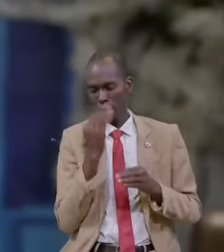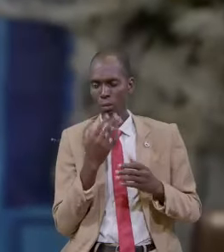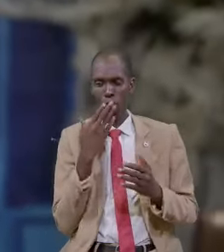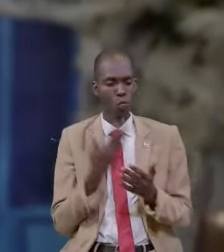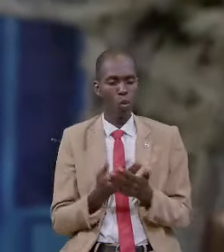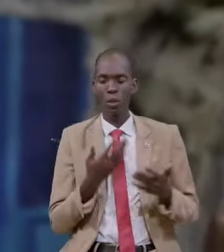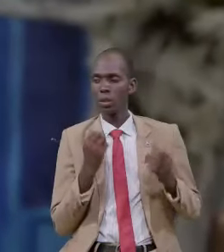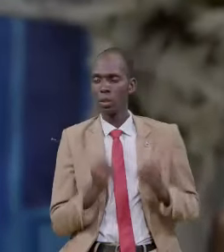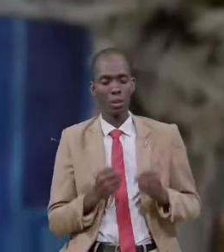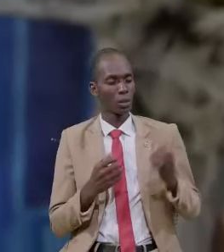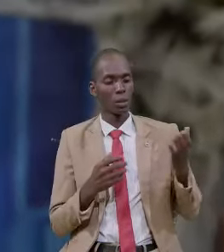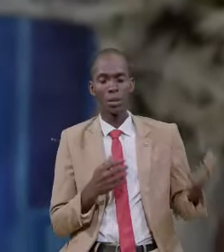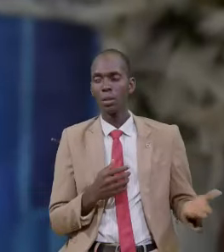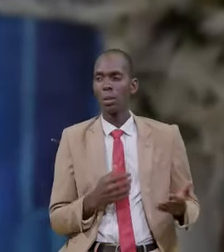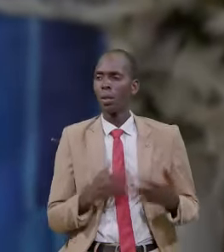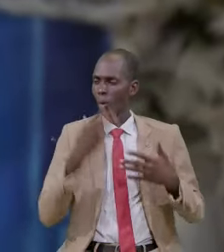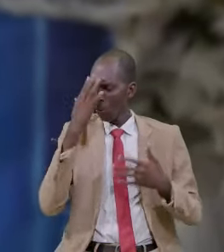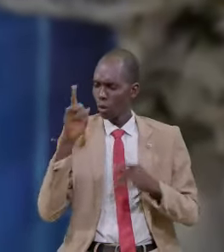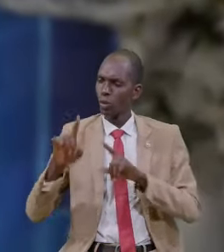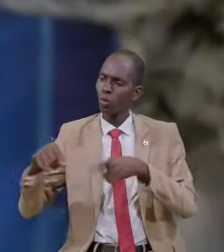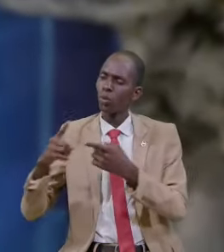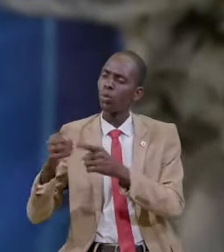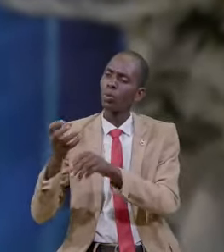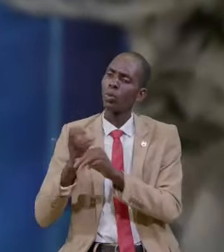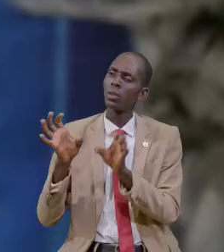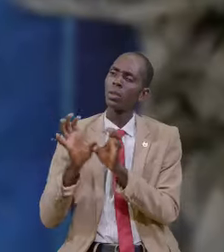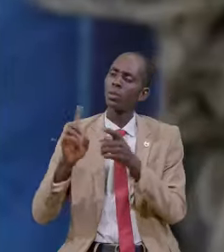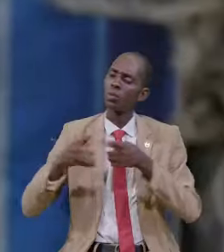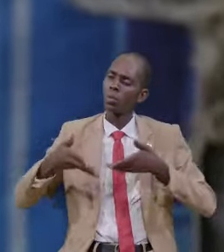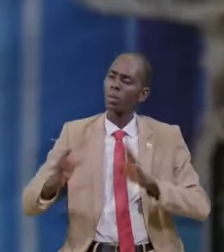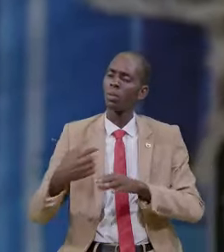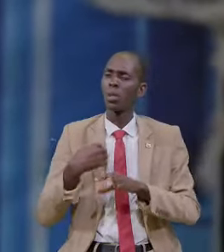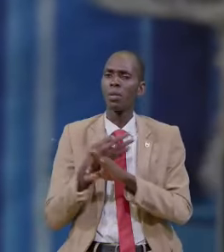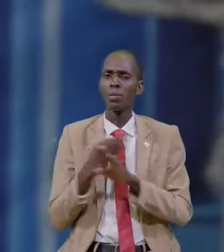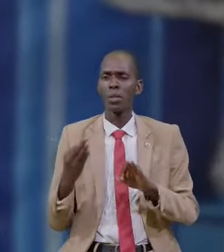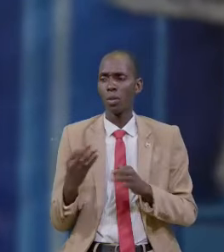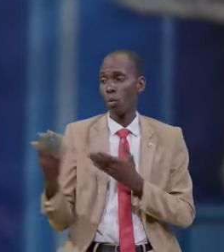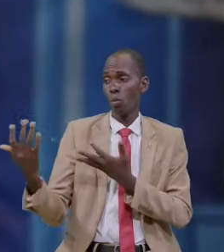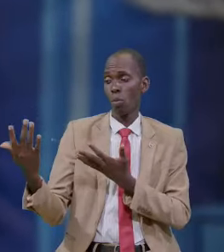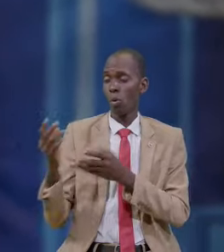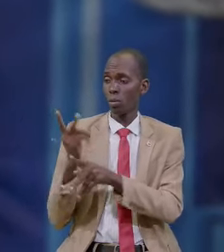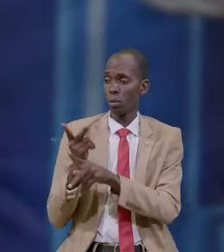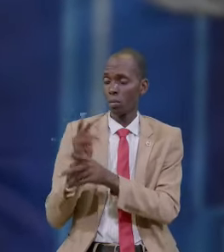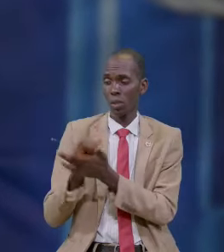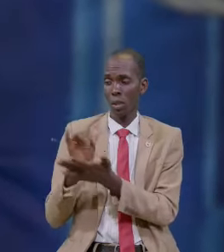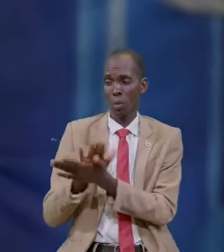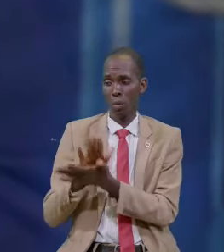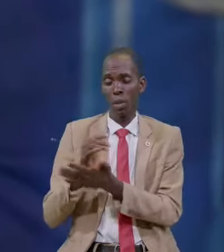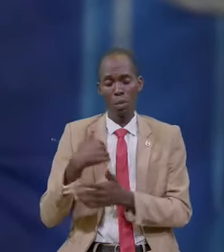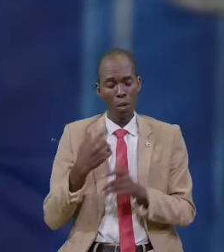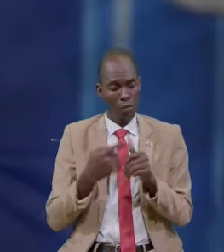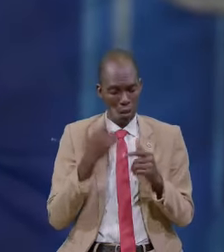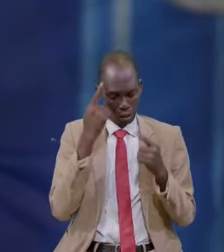people, you went to take that paper. Hold on. Let me think about it. I